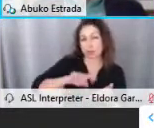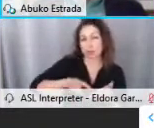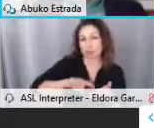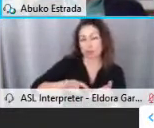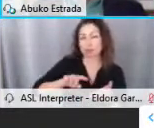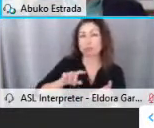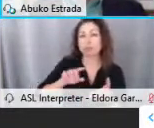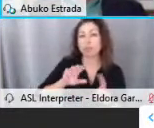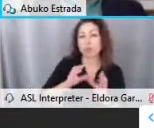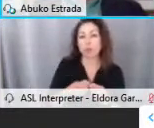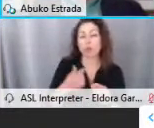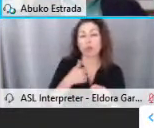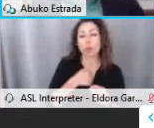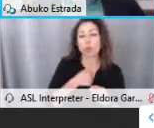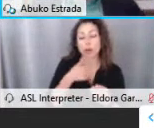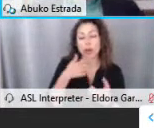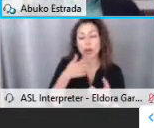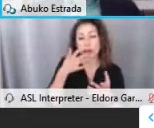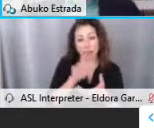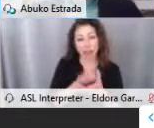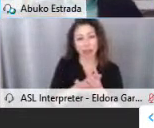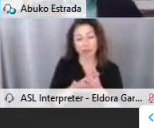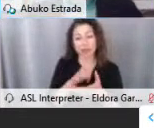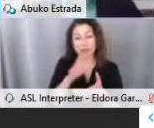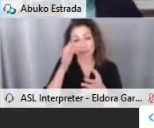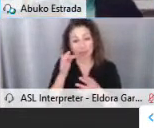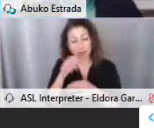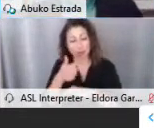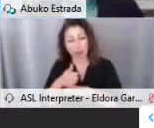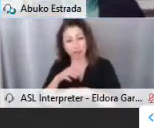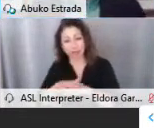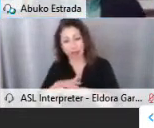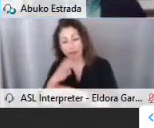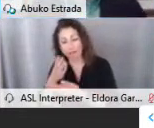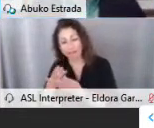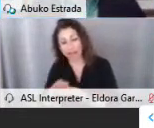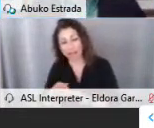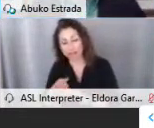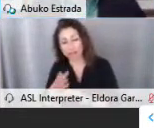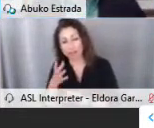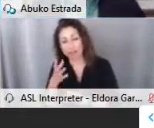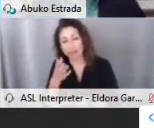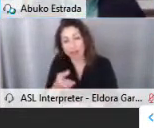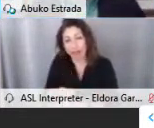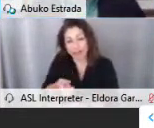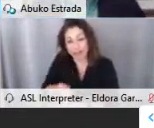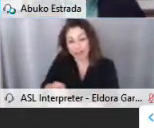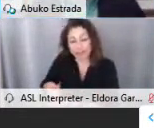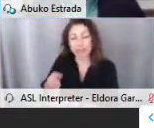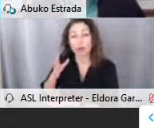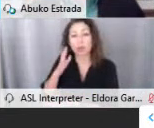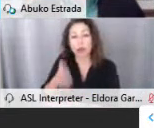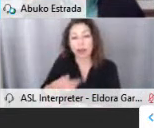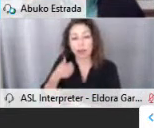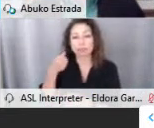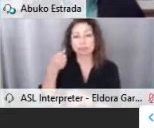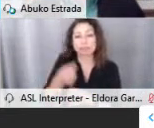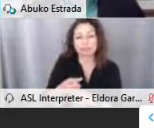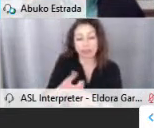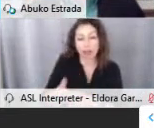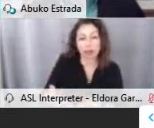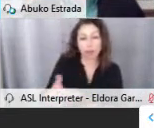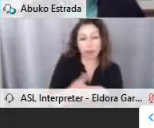believes decisions shaped by facts and evidence have the power to improve public policy and practice,